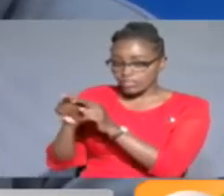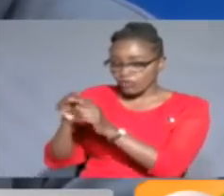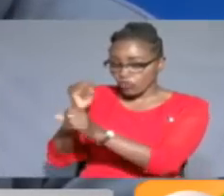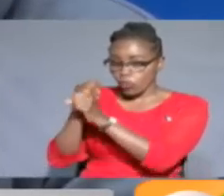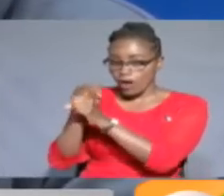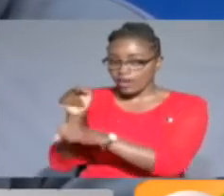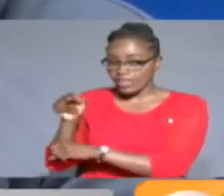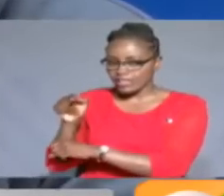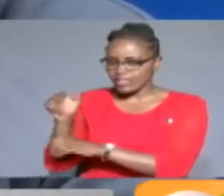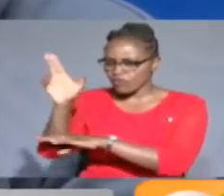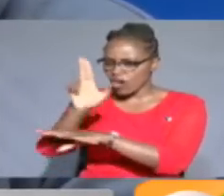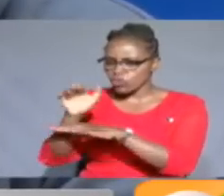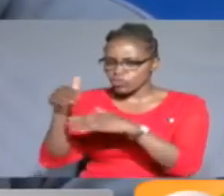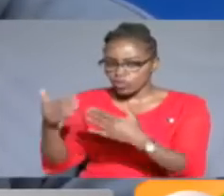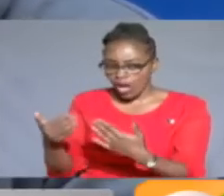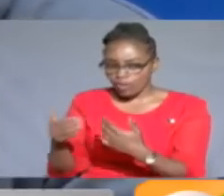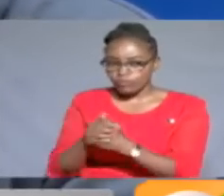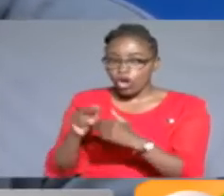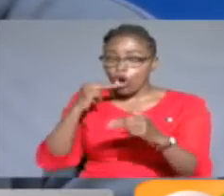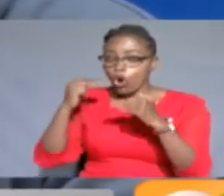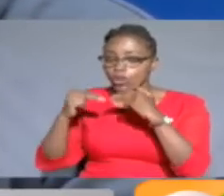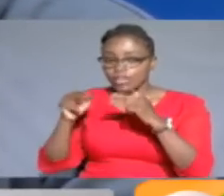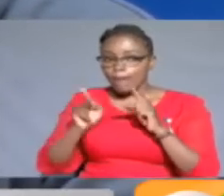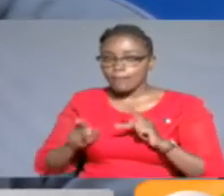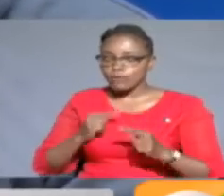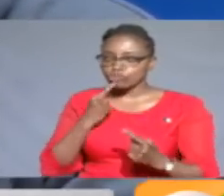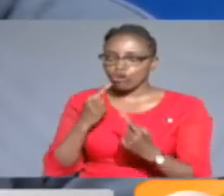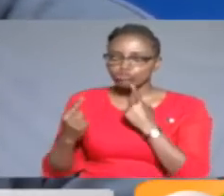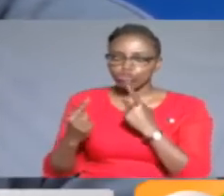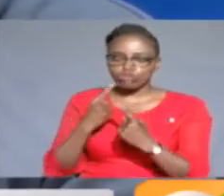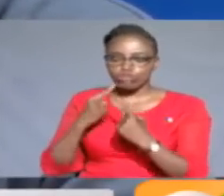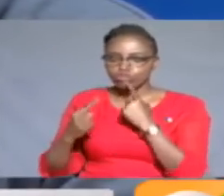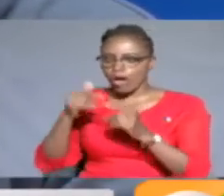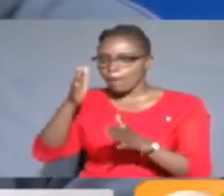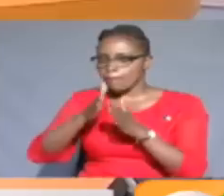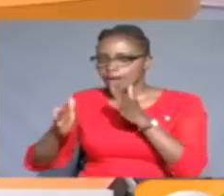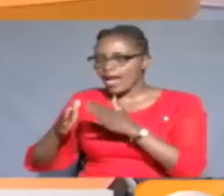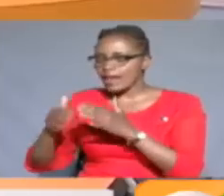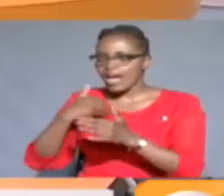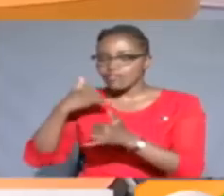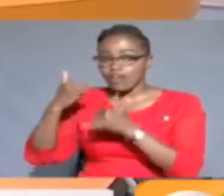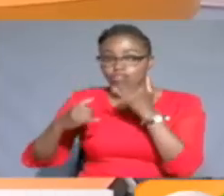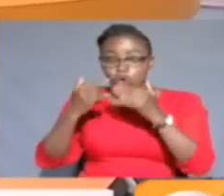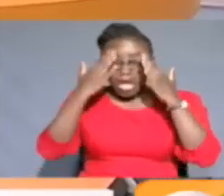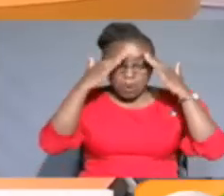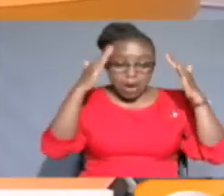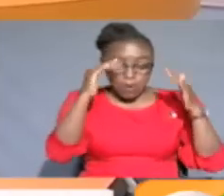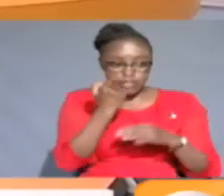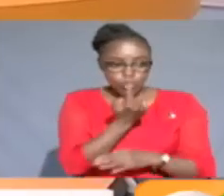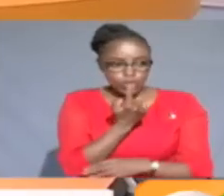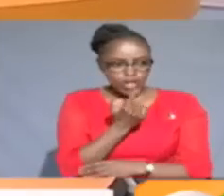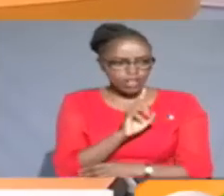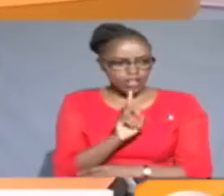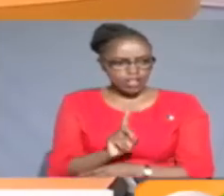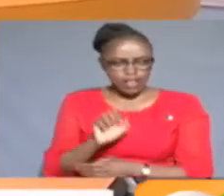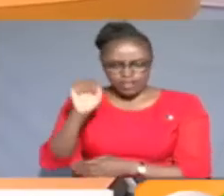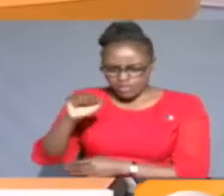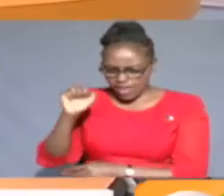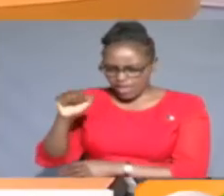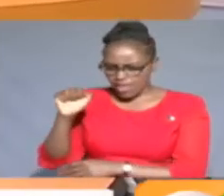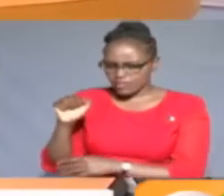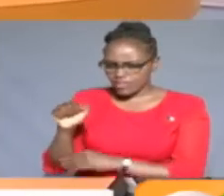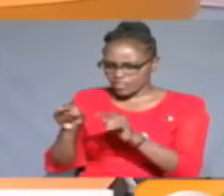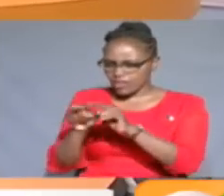exercise is being spent in hotels where people talk endlessly, plan endlessly. In the name of awareness. And nothing is happening. Uh-huh. Our proposal